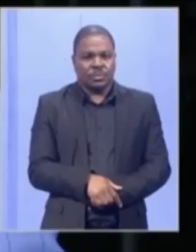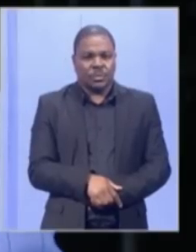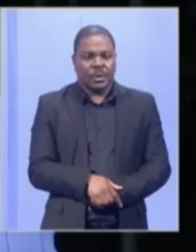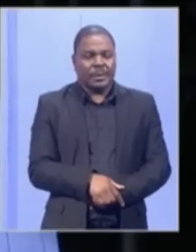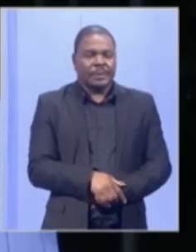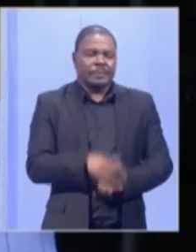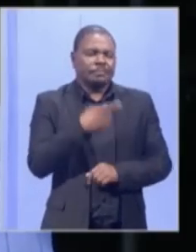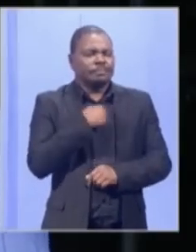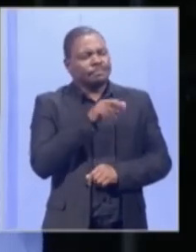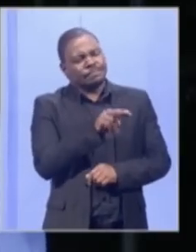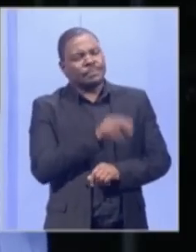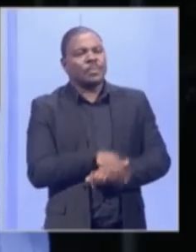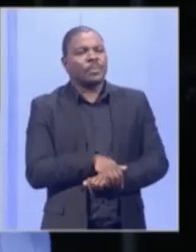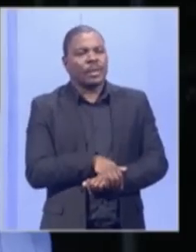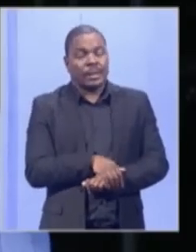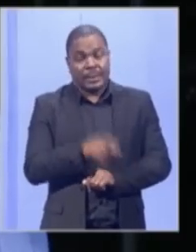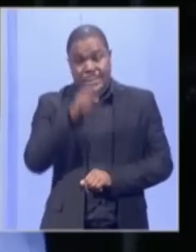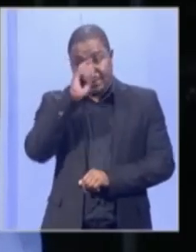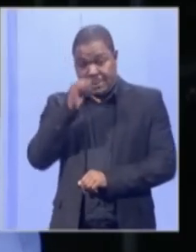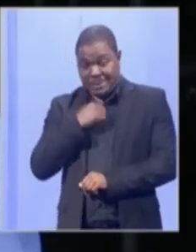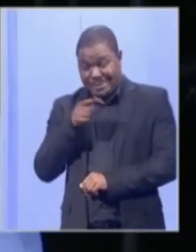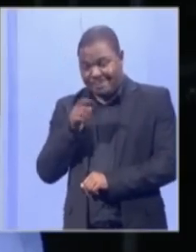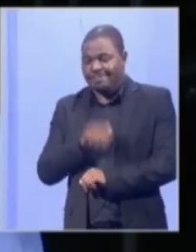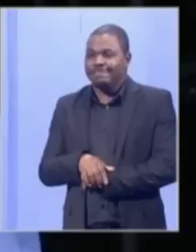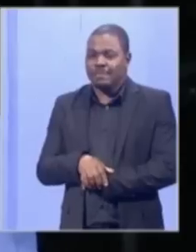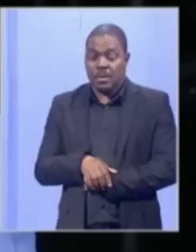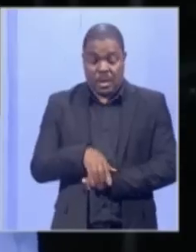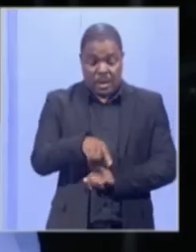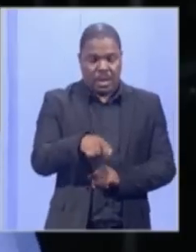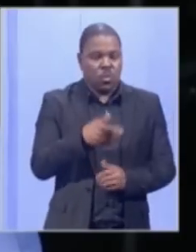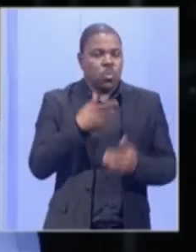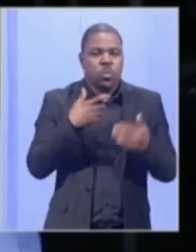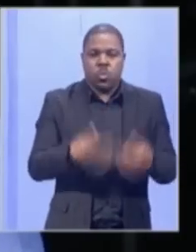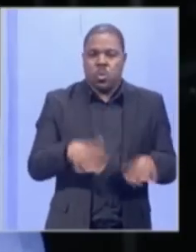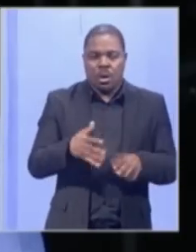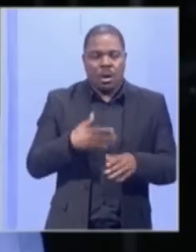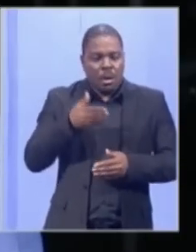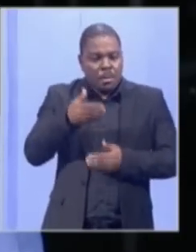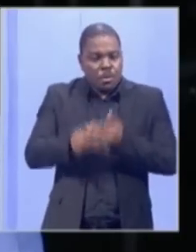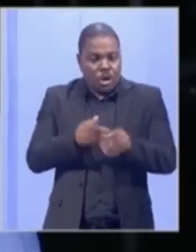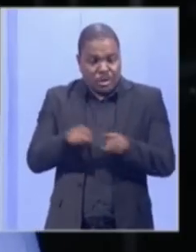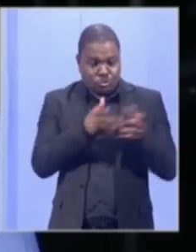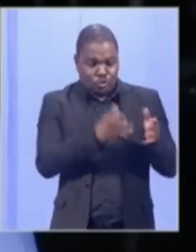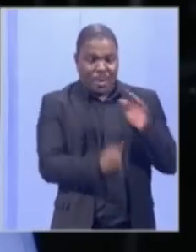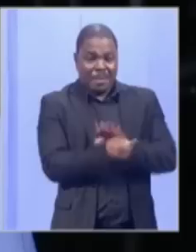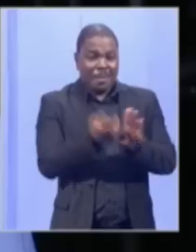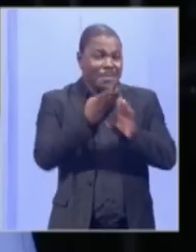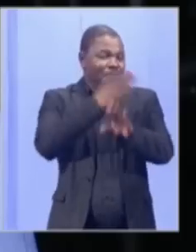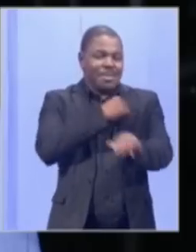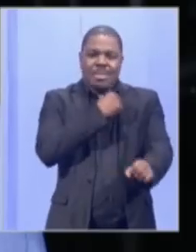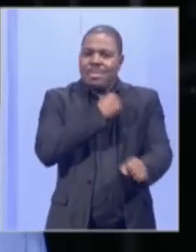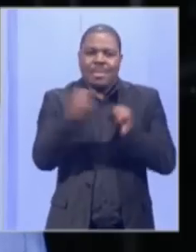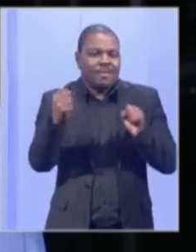fa le beletse ke lengwe la khaitsedi ke lengwe la matsholo a le goreng a thata ga ke gopole le diragala mo Afrika Morwa mo le goreng re